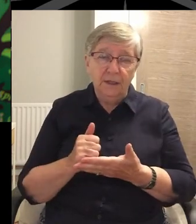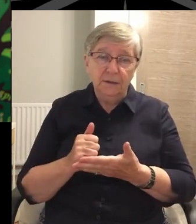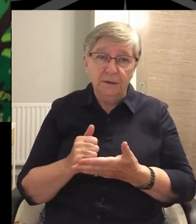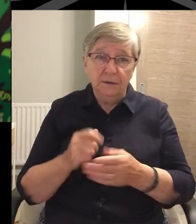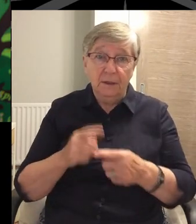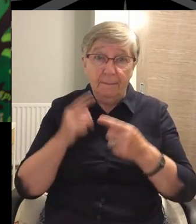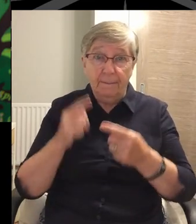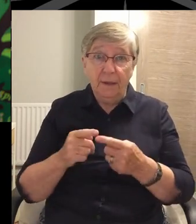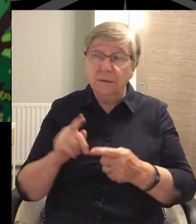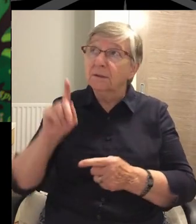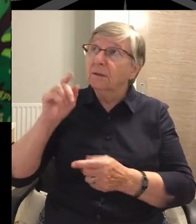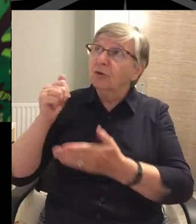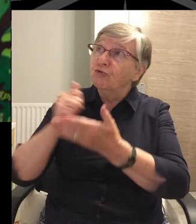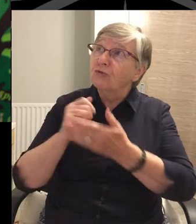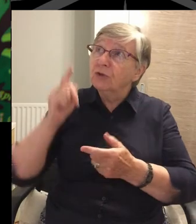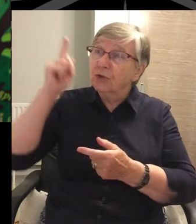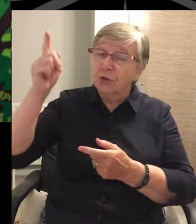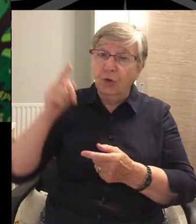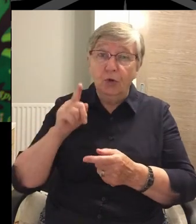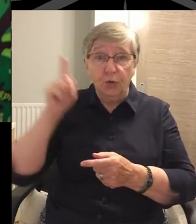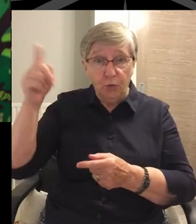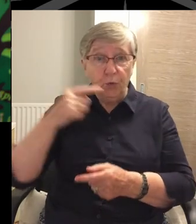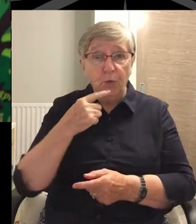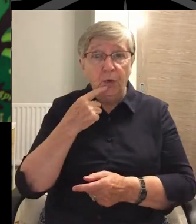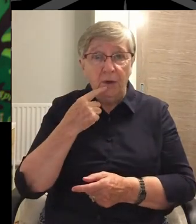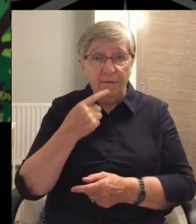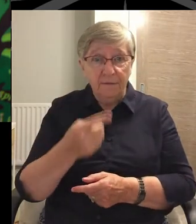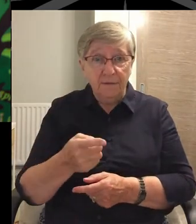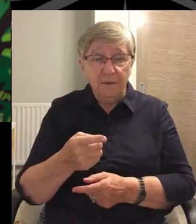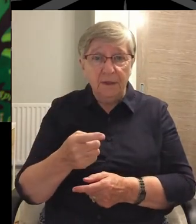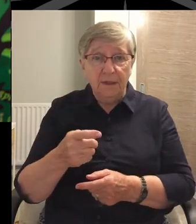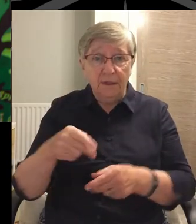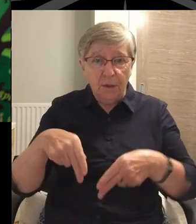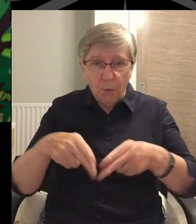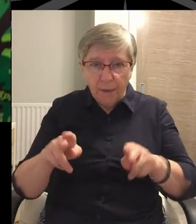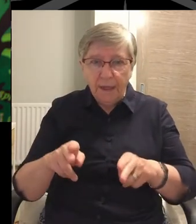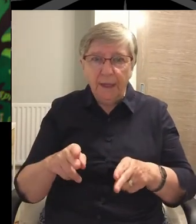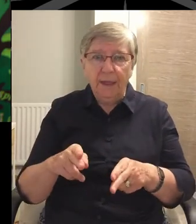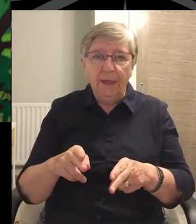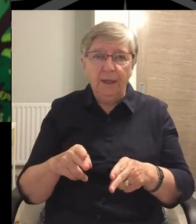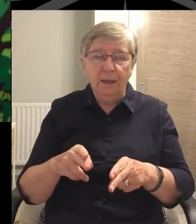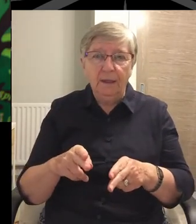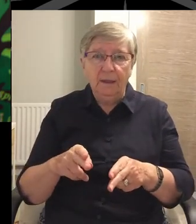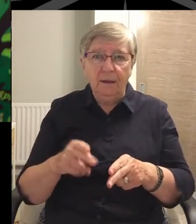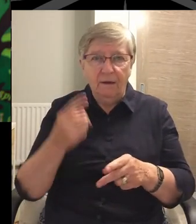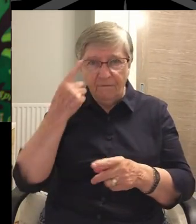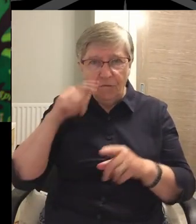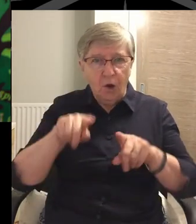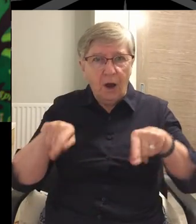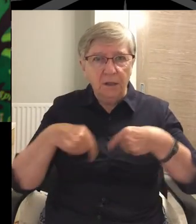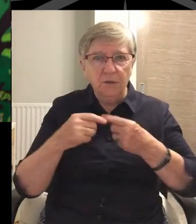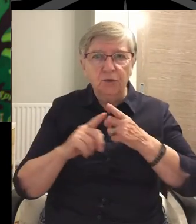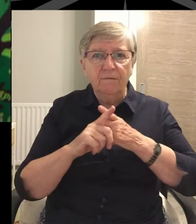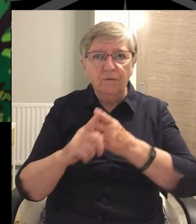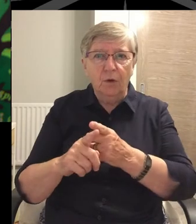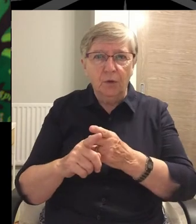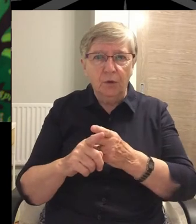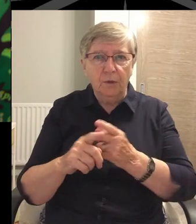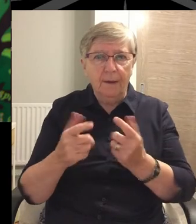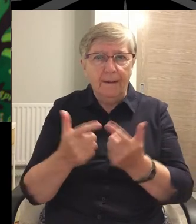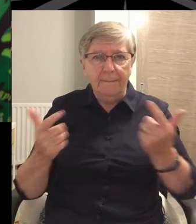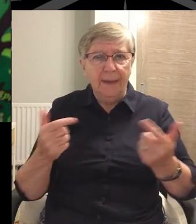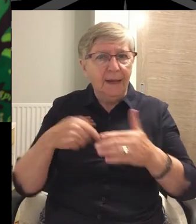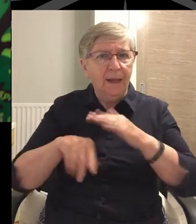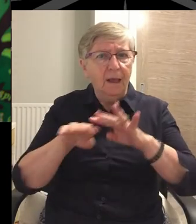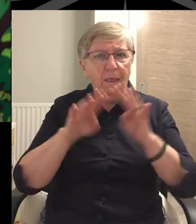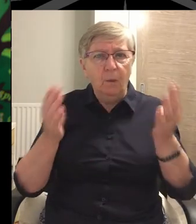And yet, gracious God, even though you have set such a way, such a standard before us, there are many in